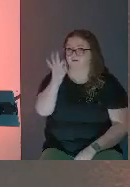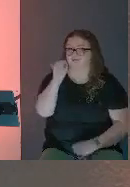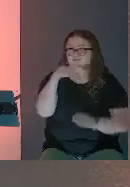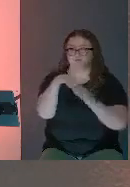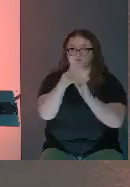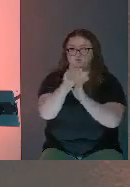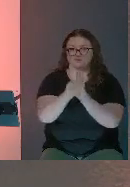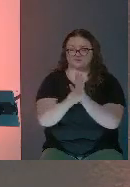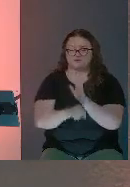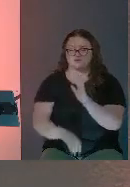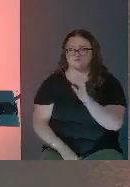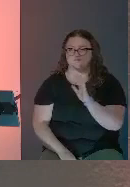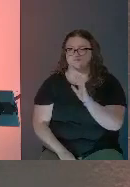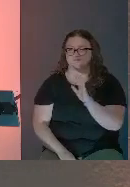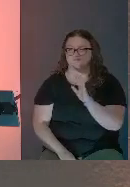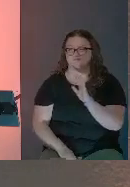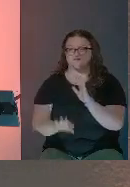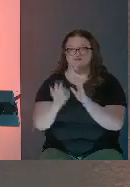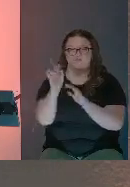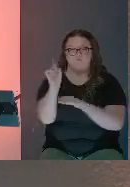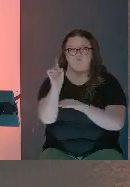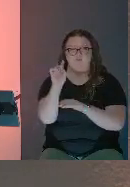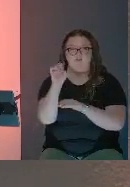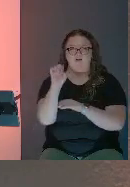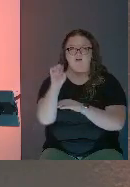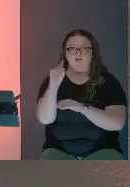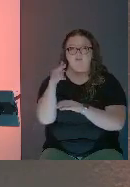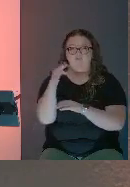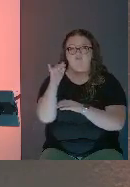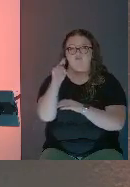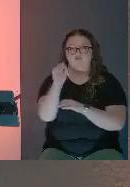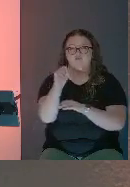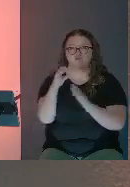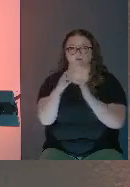And that great mystery is found in none other than Ephesians chapter number 5.